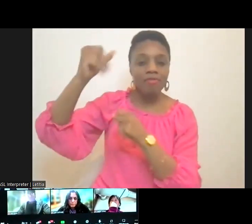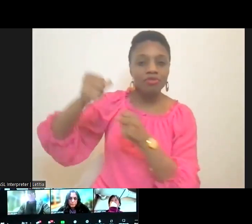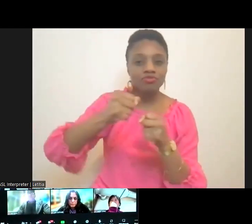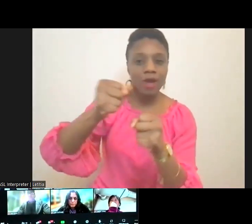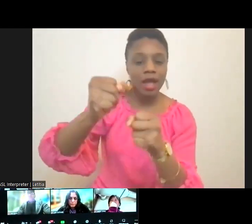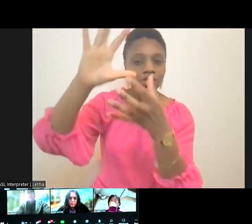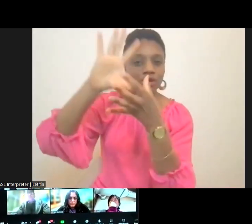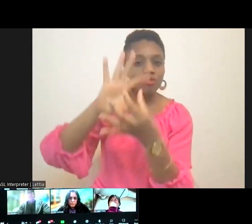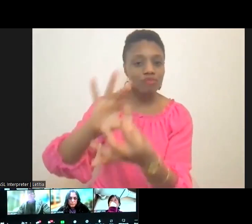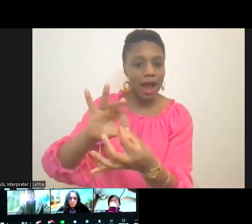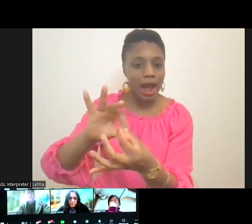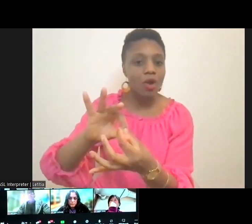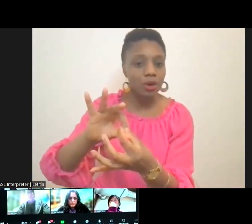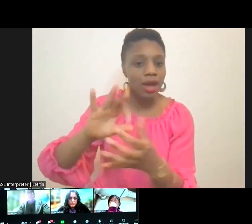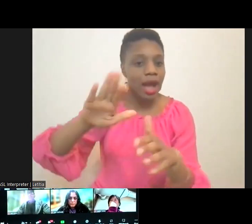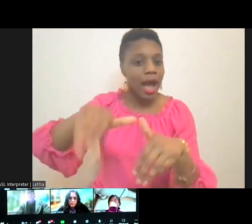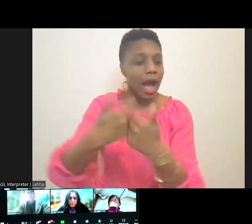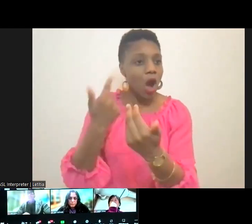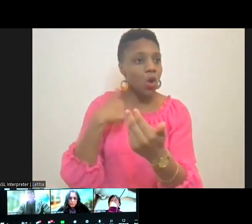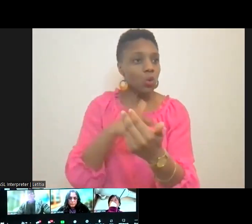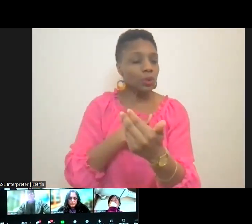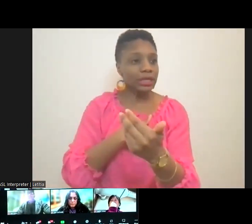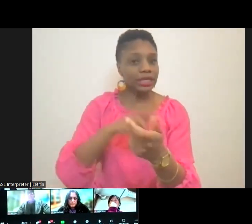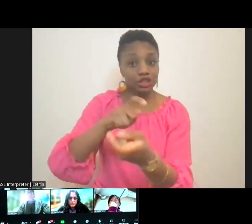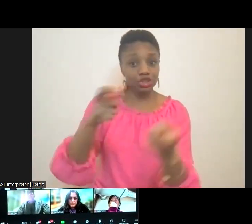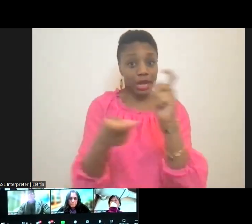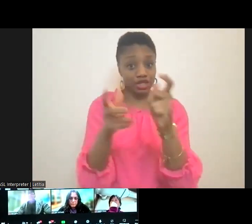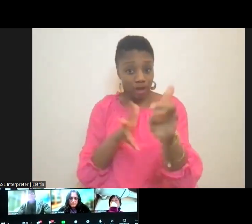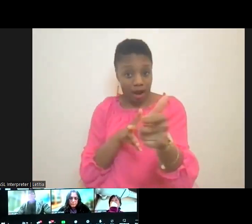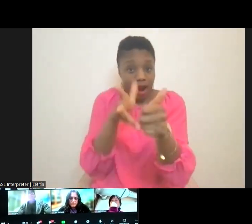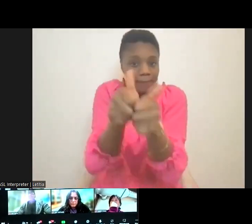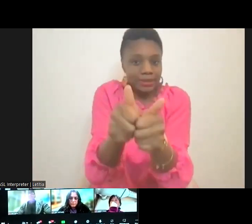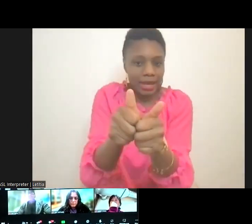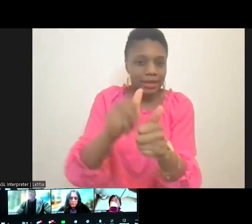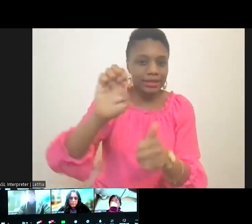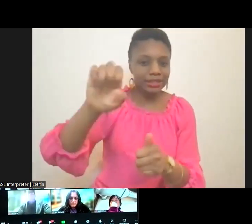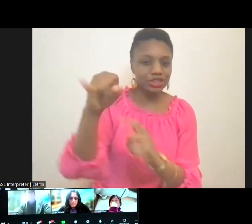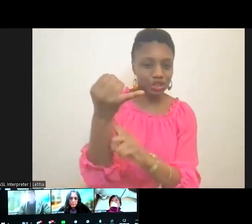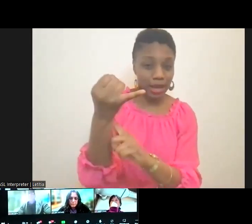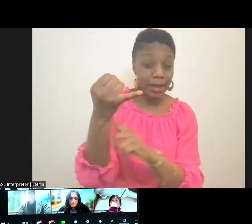around not only how do we update the definition, but are we prepared to defend it?